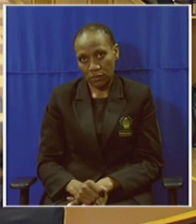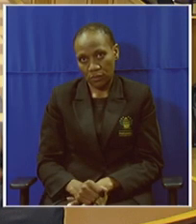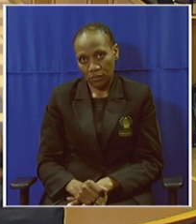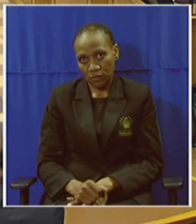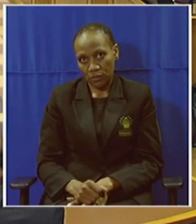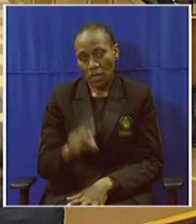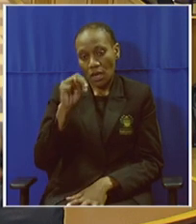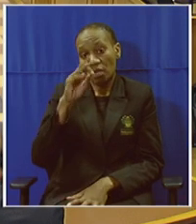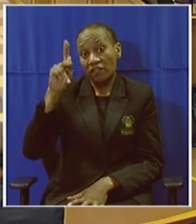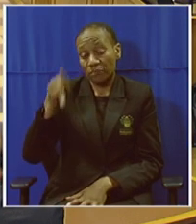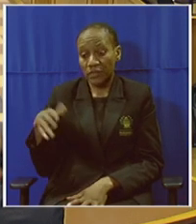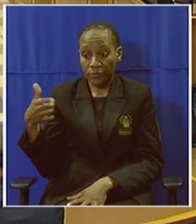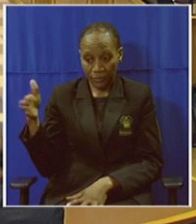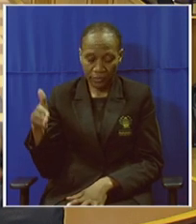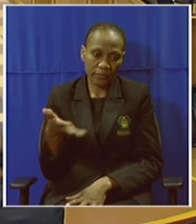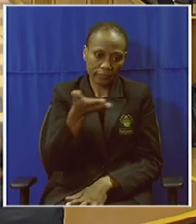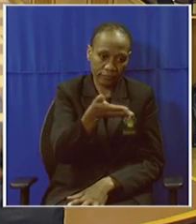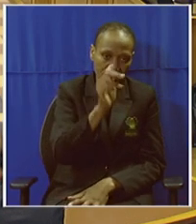NFP not available. ANC.